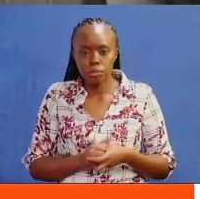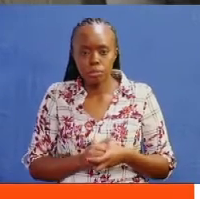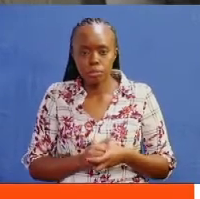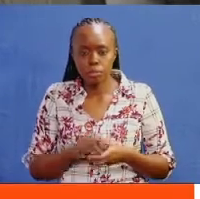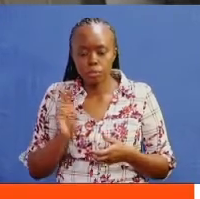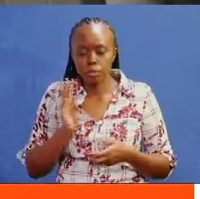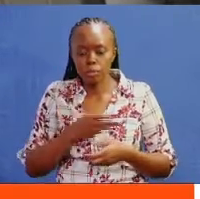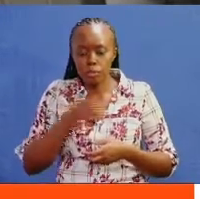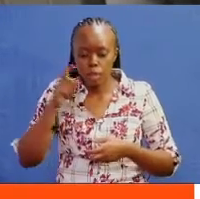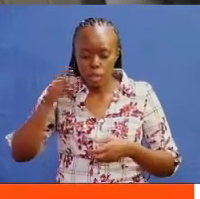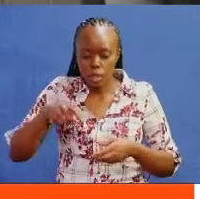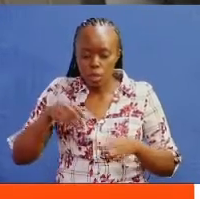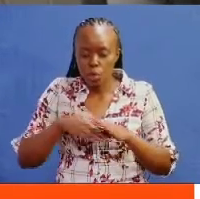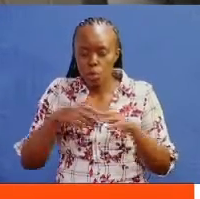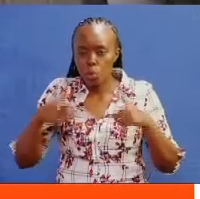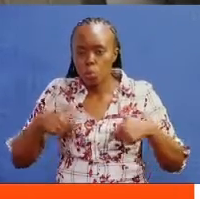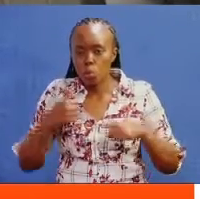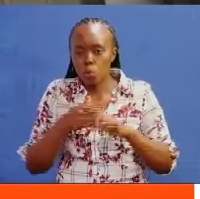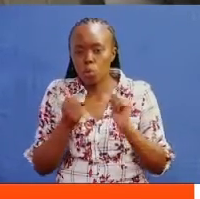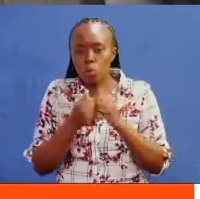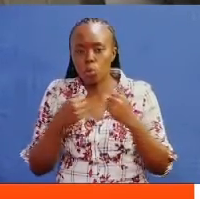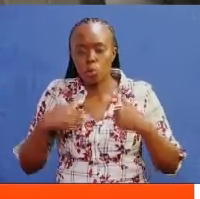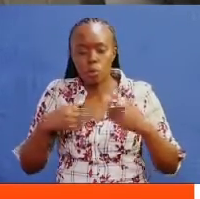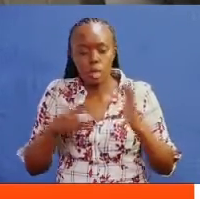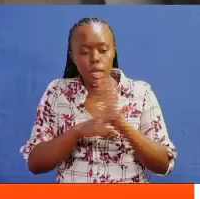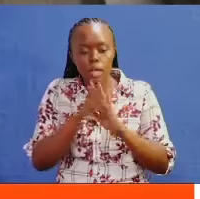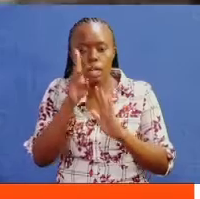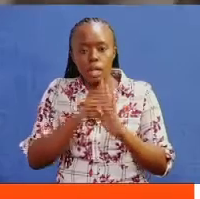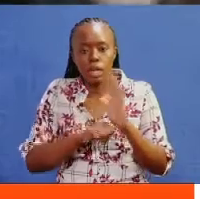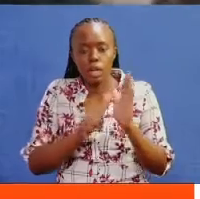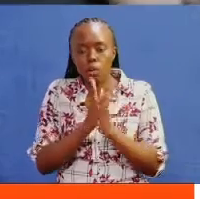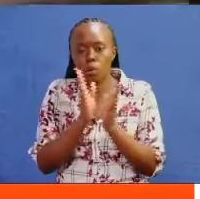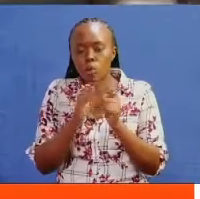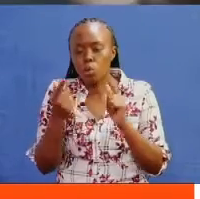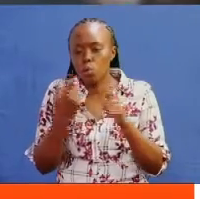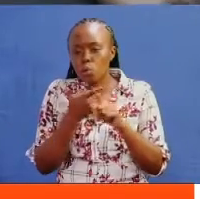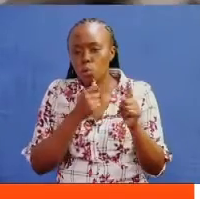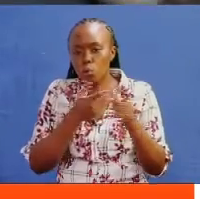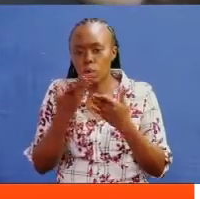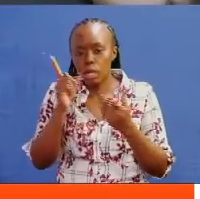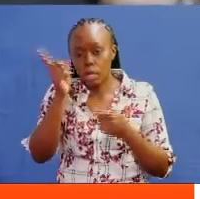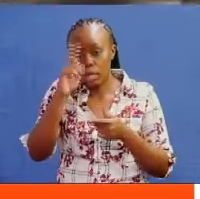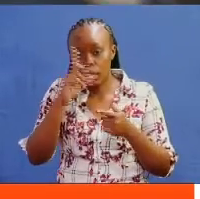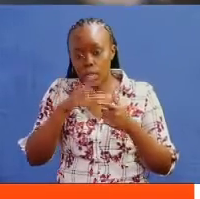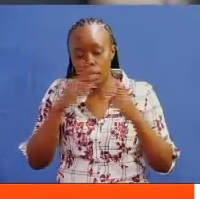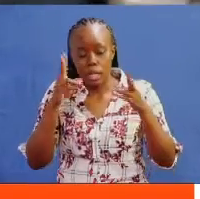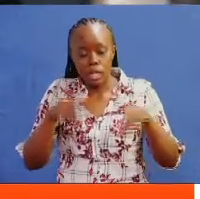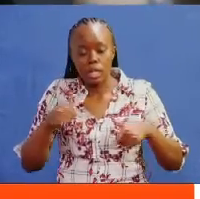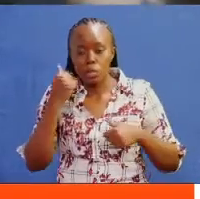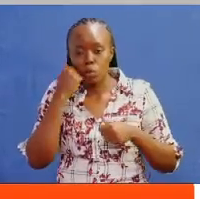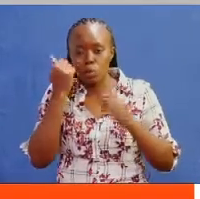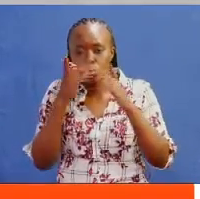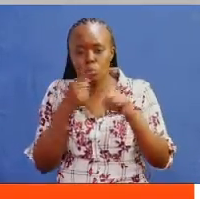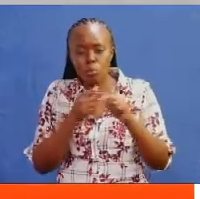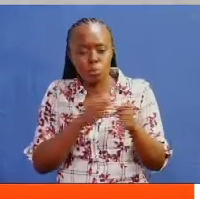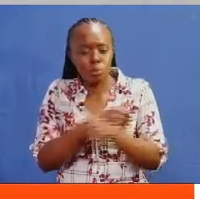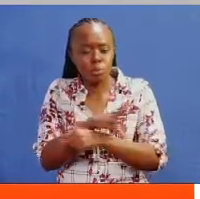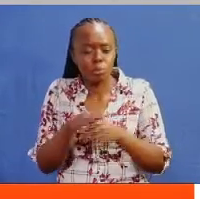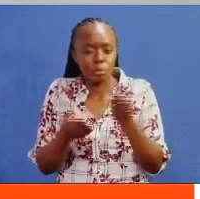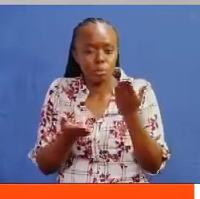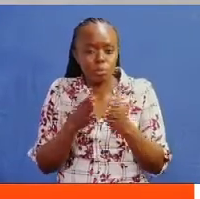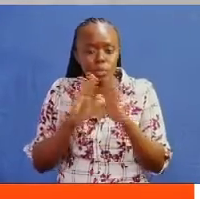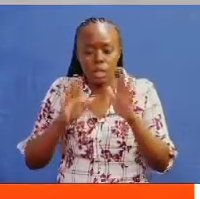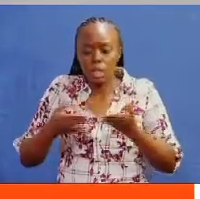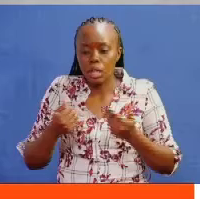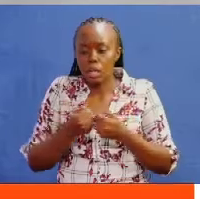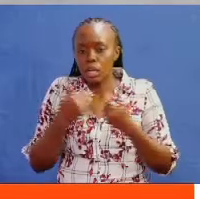We meet with Alphonse Juma, a web developer based in Nairobi who is a survivor of coronavirus pandemic. How